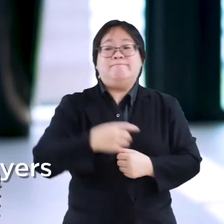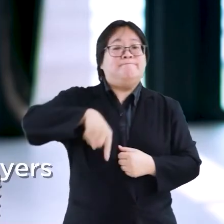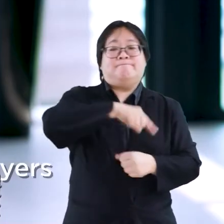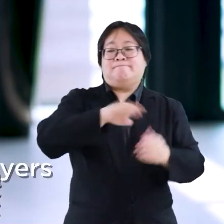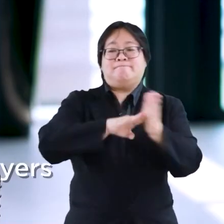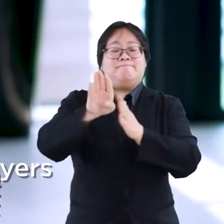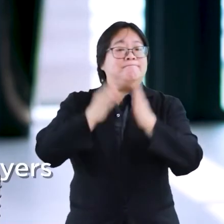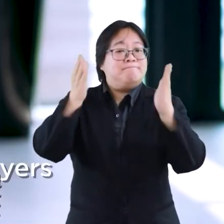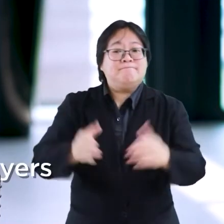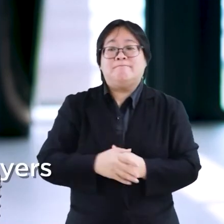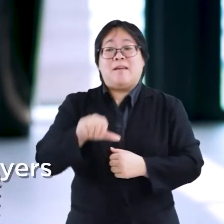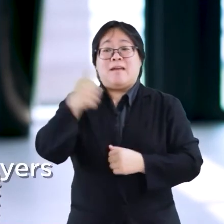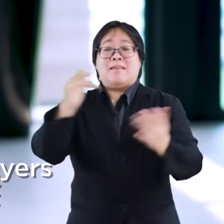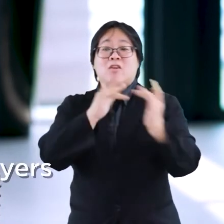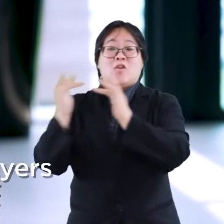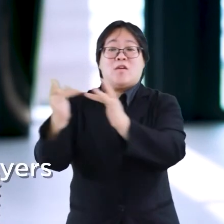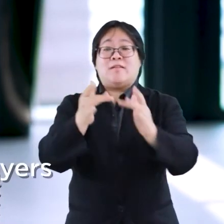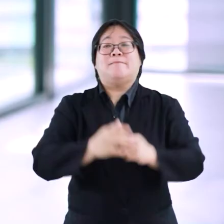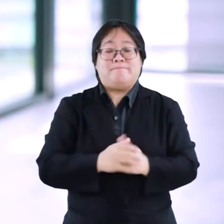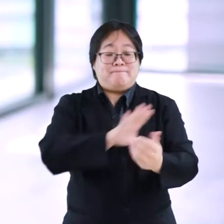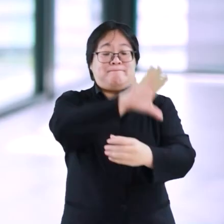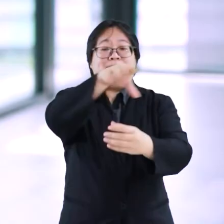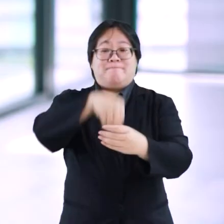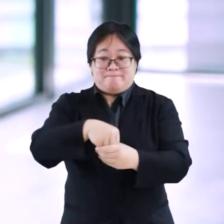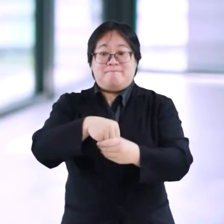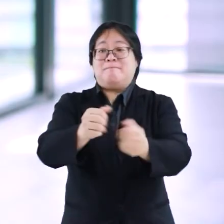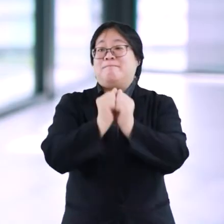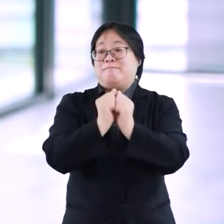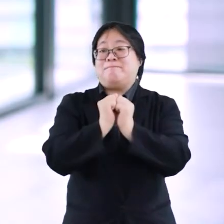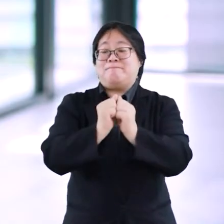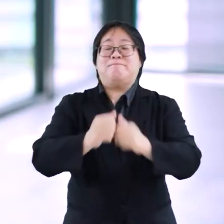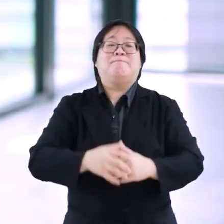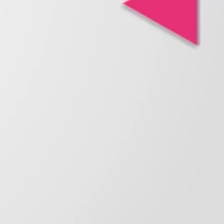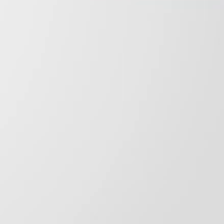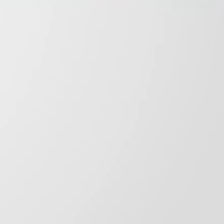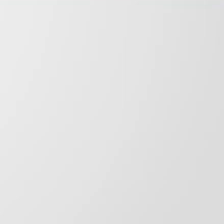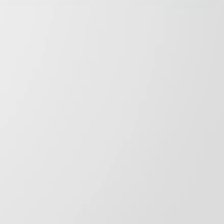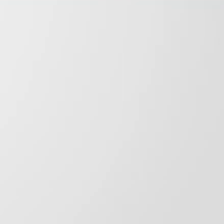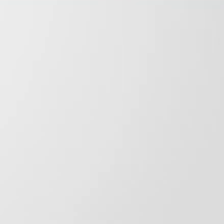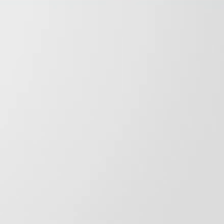enabling developers and other ecosystem players to participate in our journey.